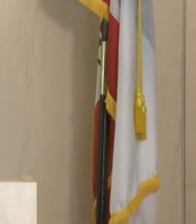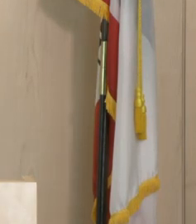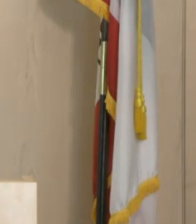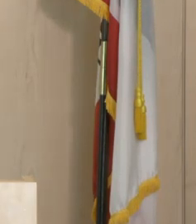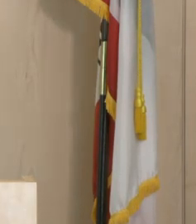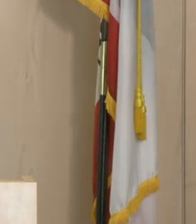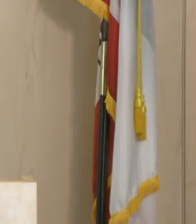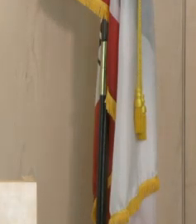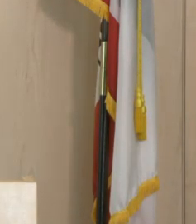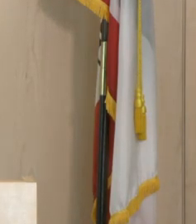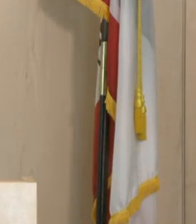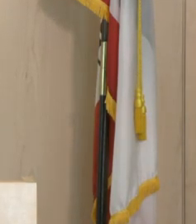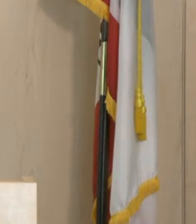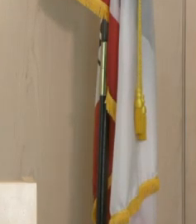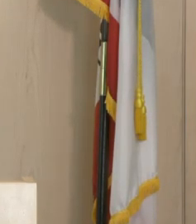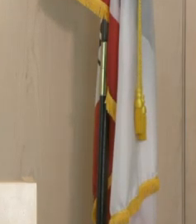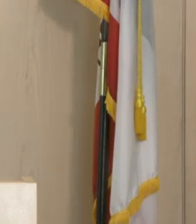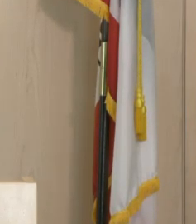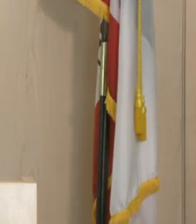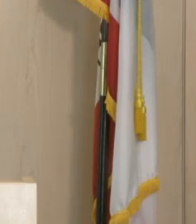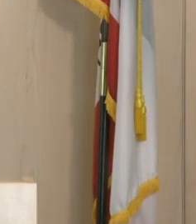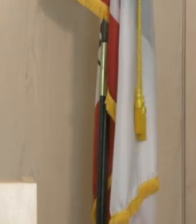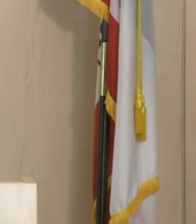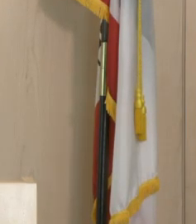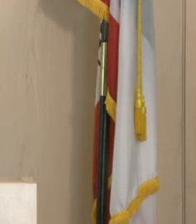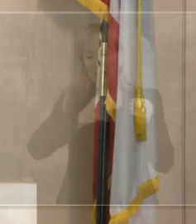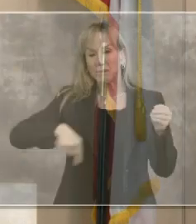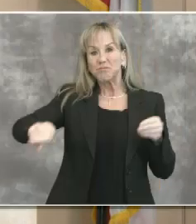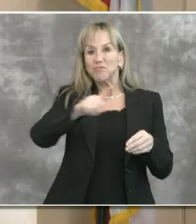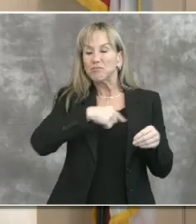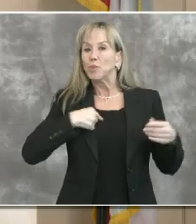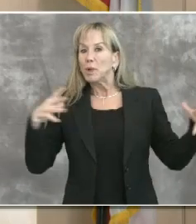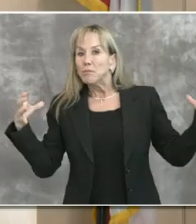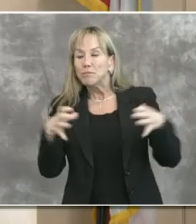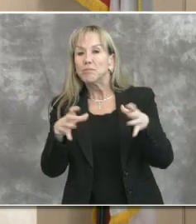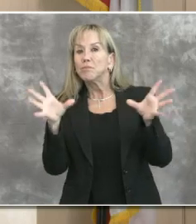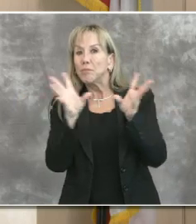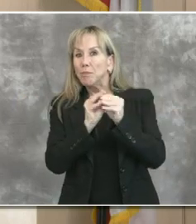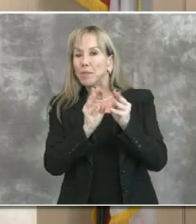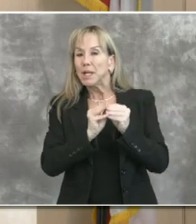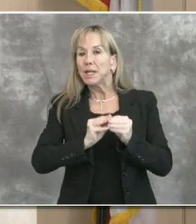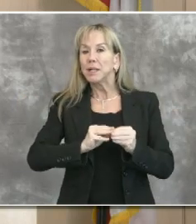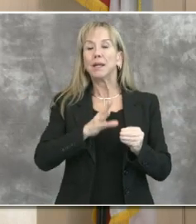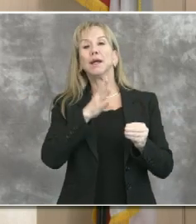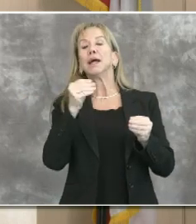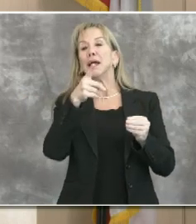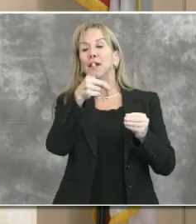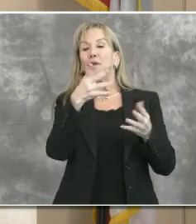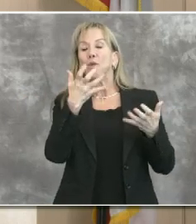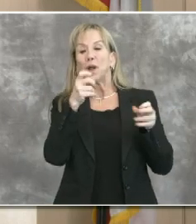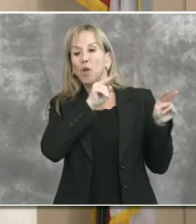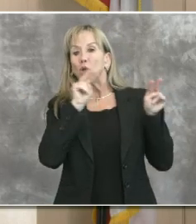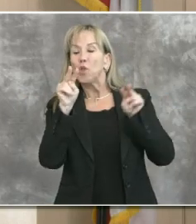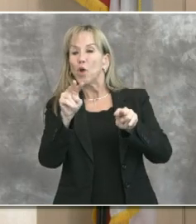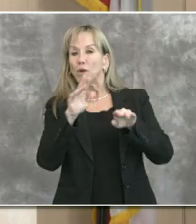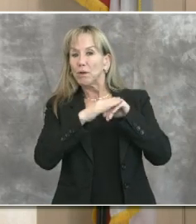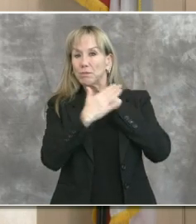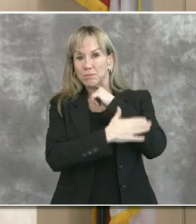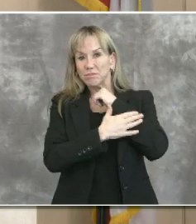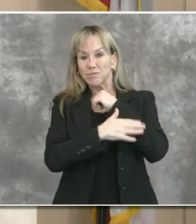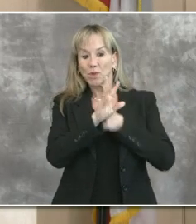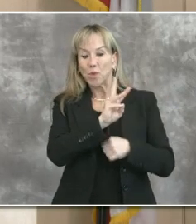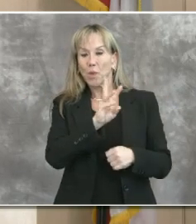the status of our COVID-19 response. If you missed it, you can find the video of the meeting on our county website at